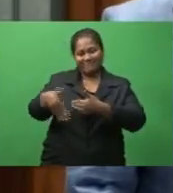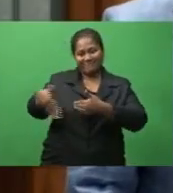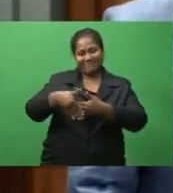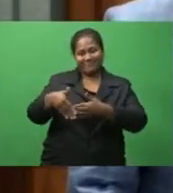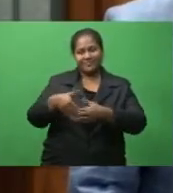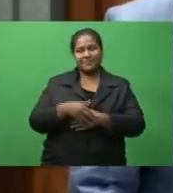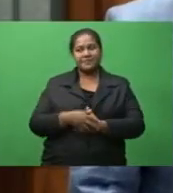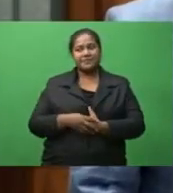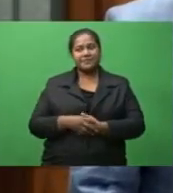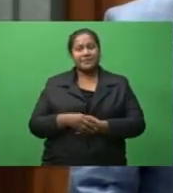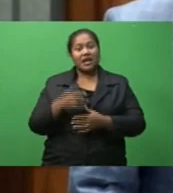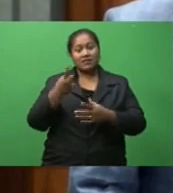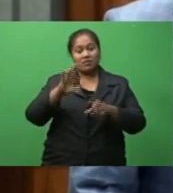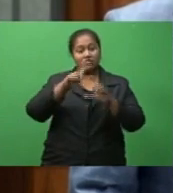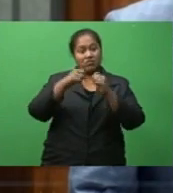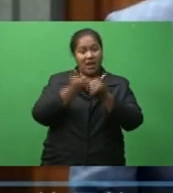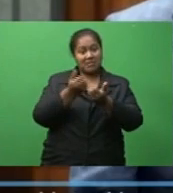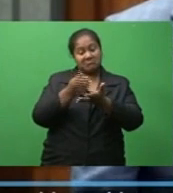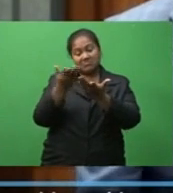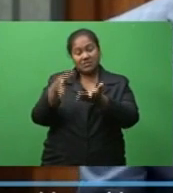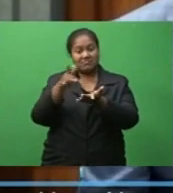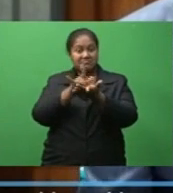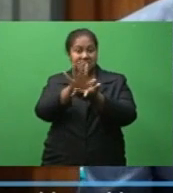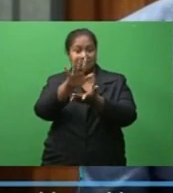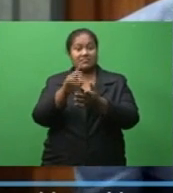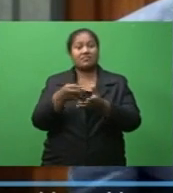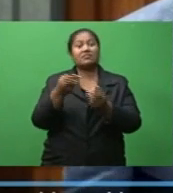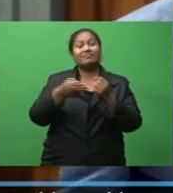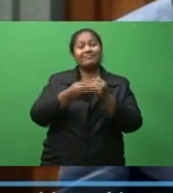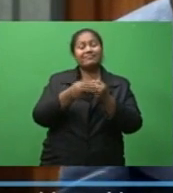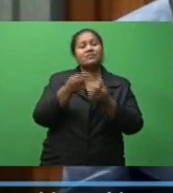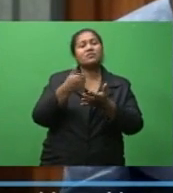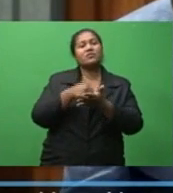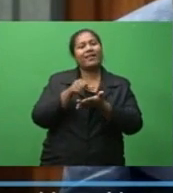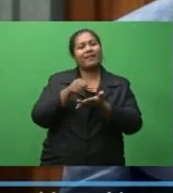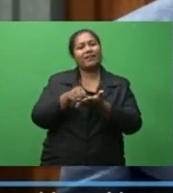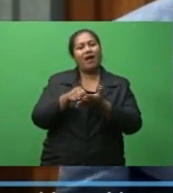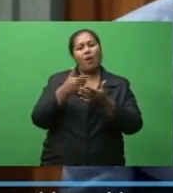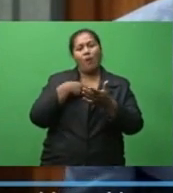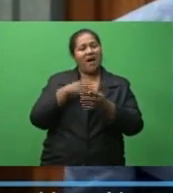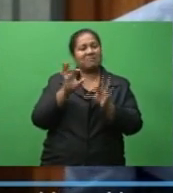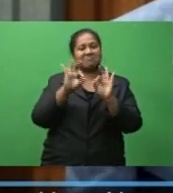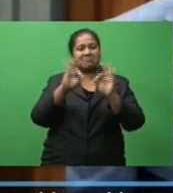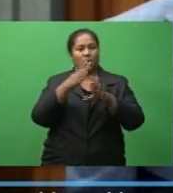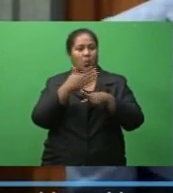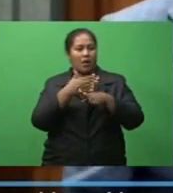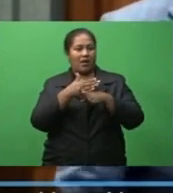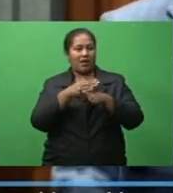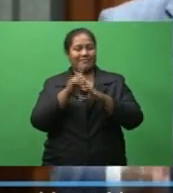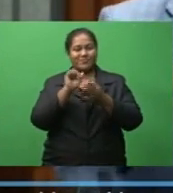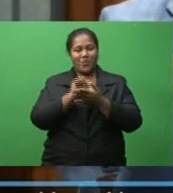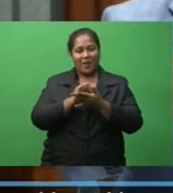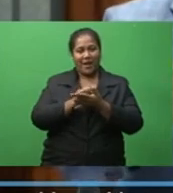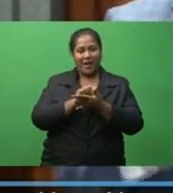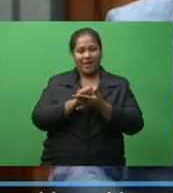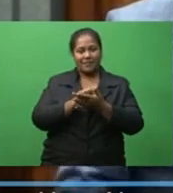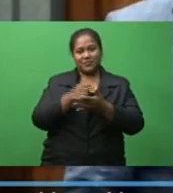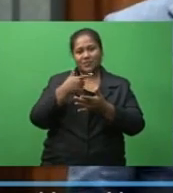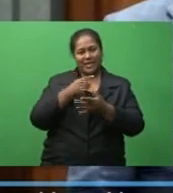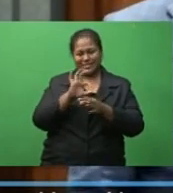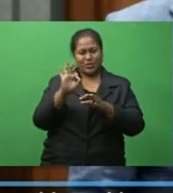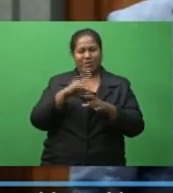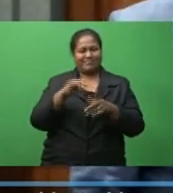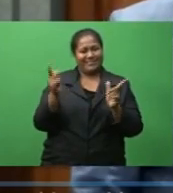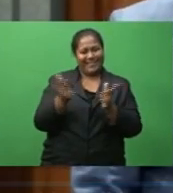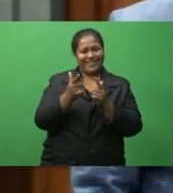contractor has been given the termination notice, essentially because of non-performance. They've not been paid more